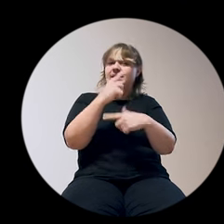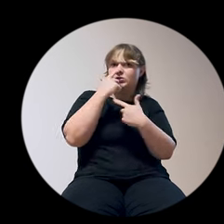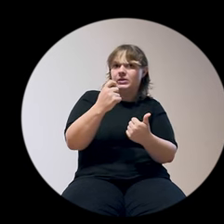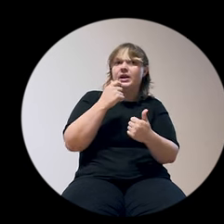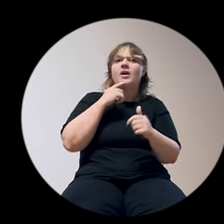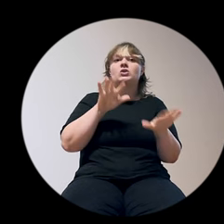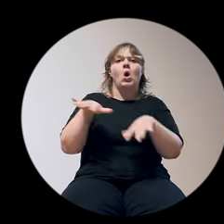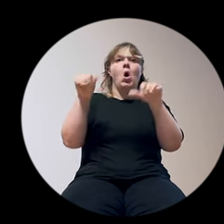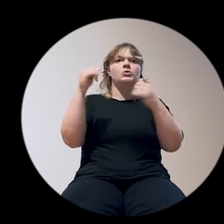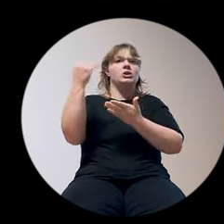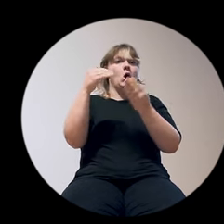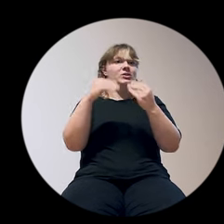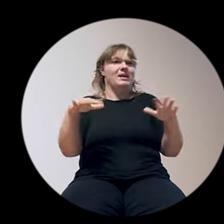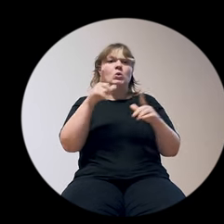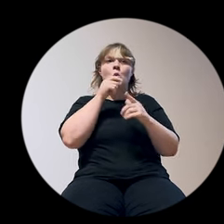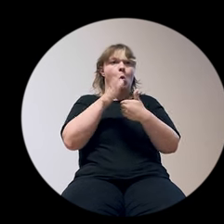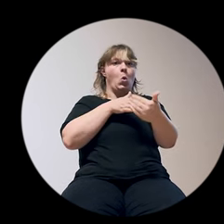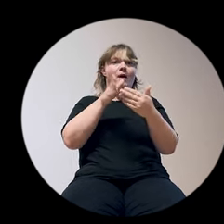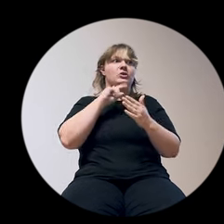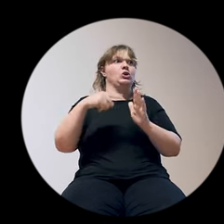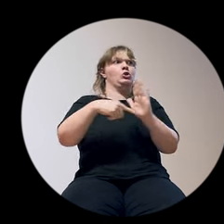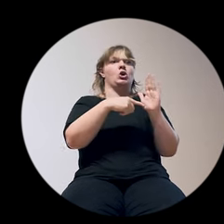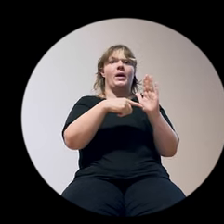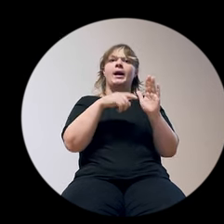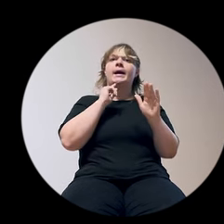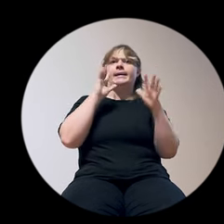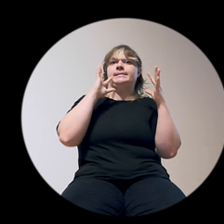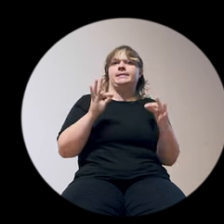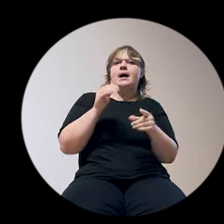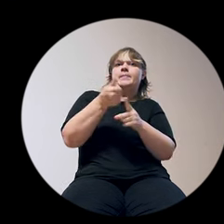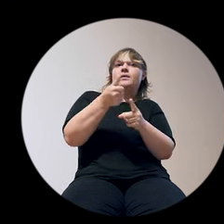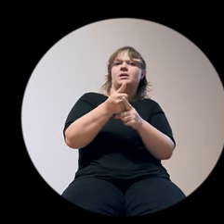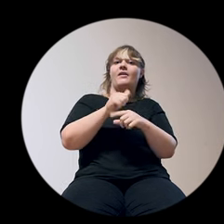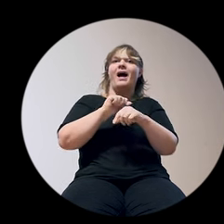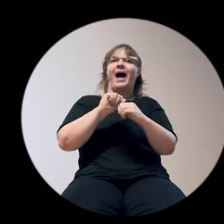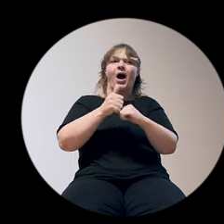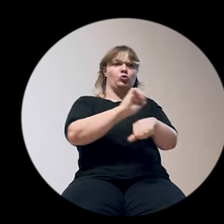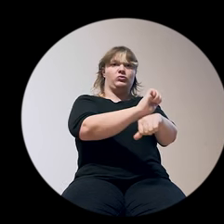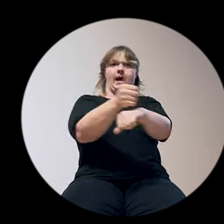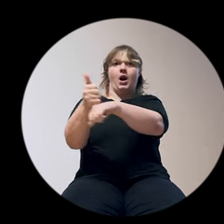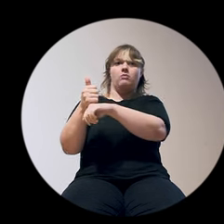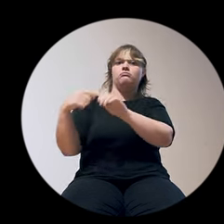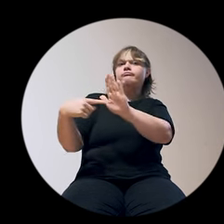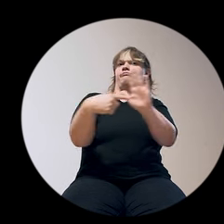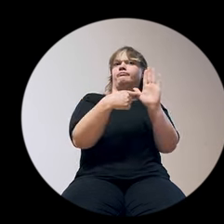the hosting art space, whoever is exhibiting the work, can choose to arrange it and display it the way they